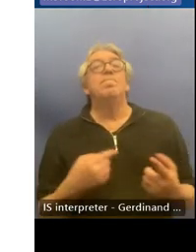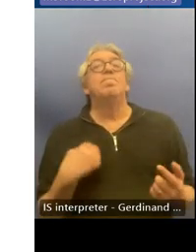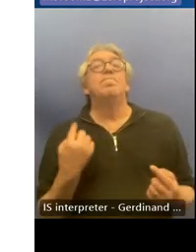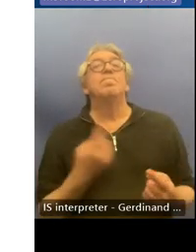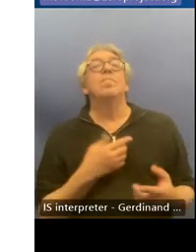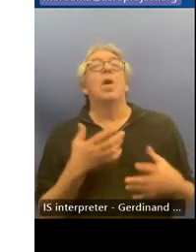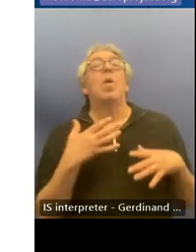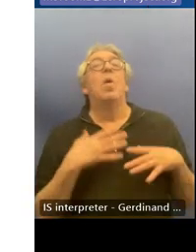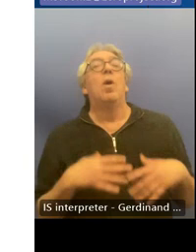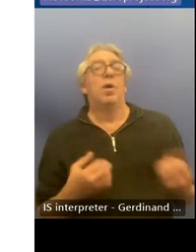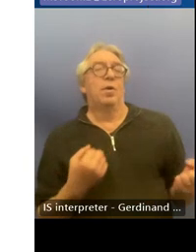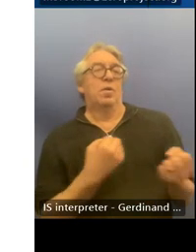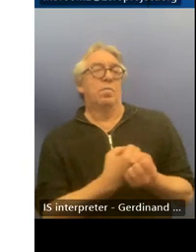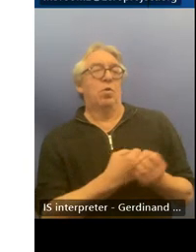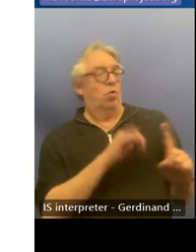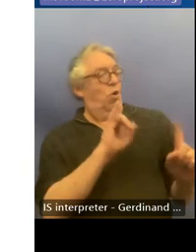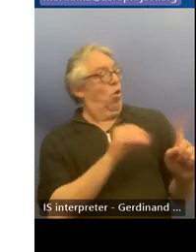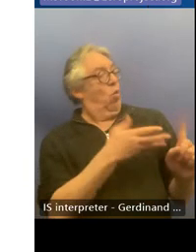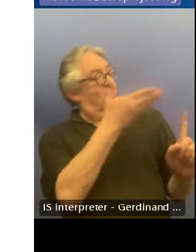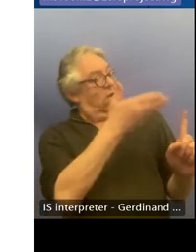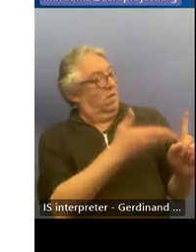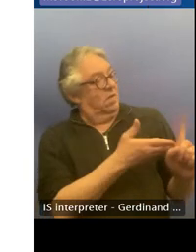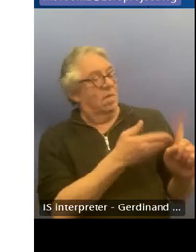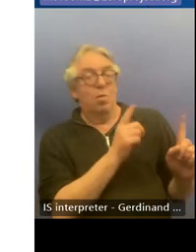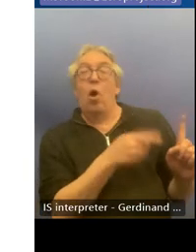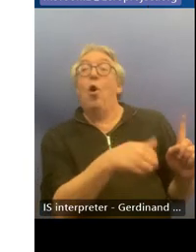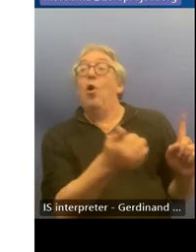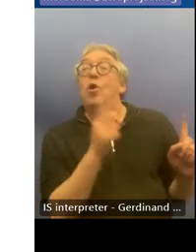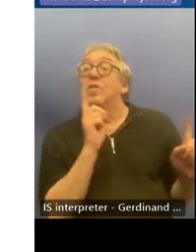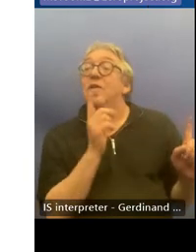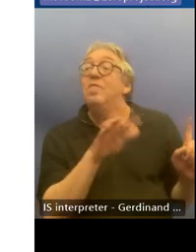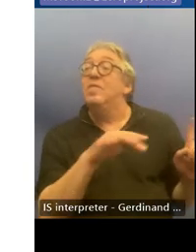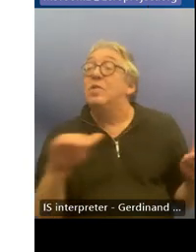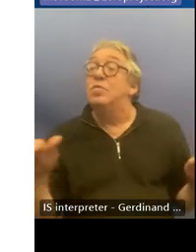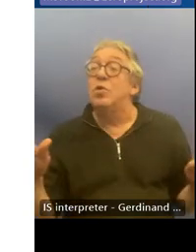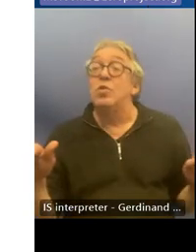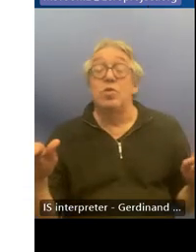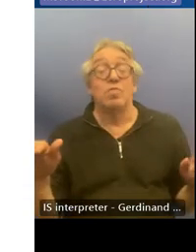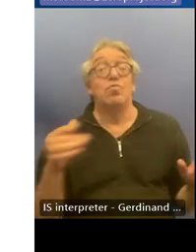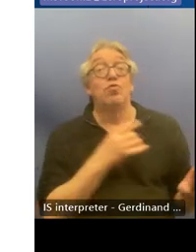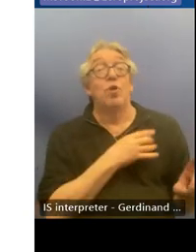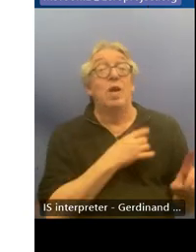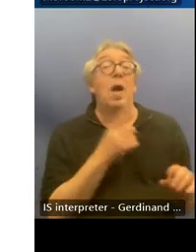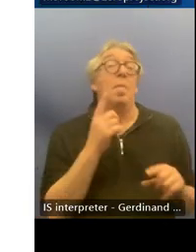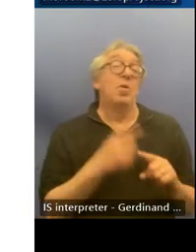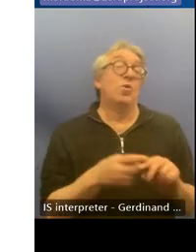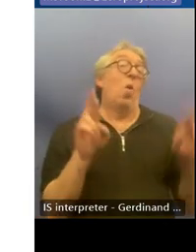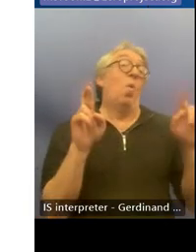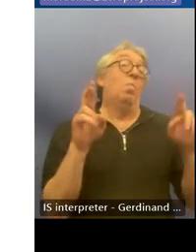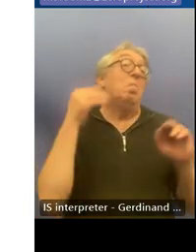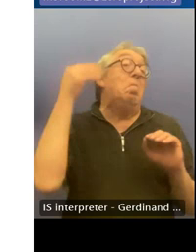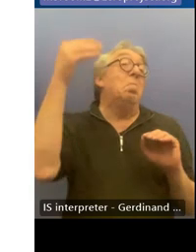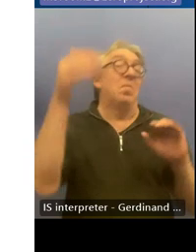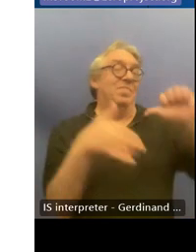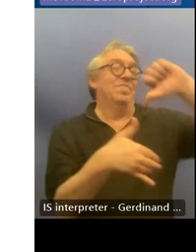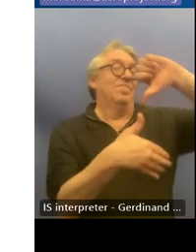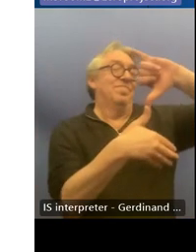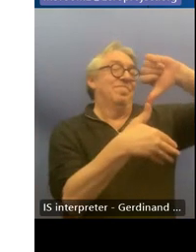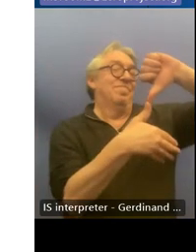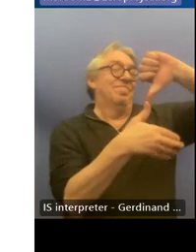in Chile, and hopefully soon also in neighboring countries of our region. We